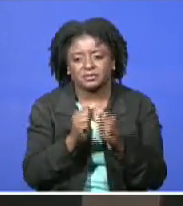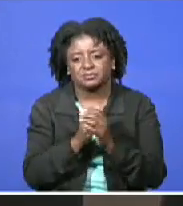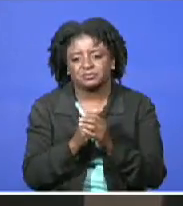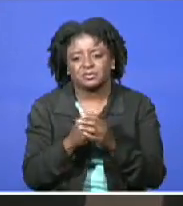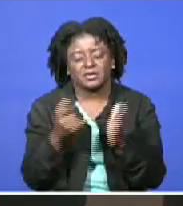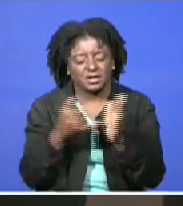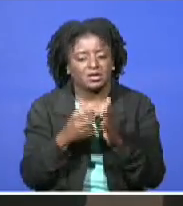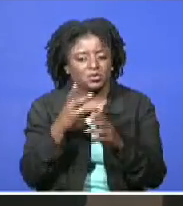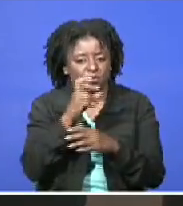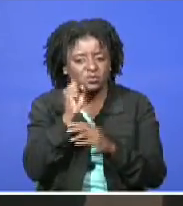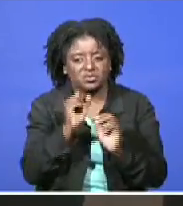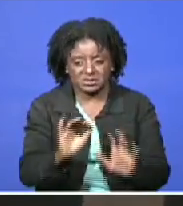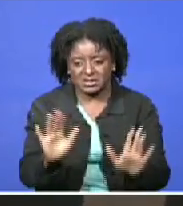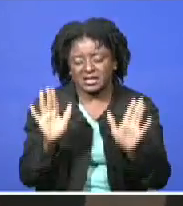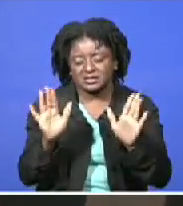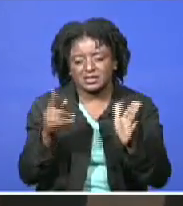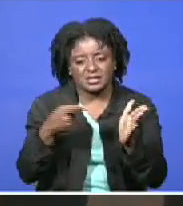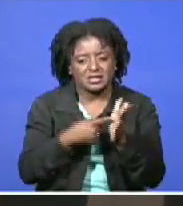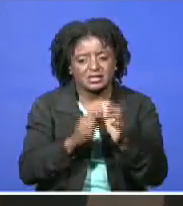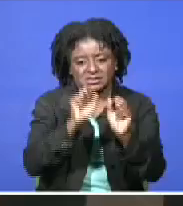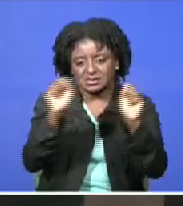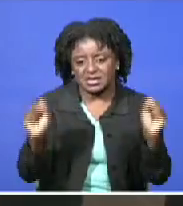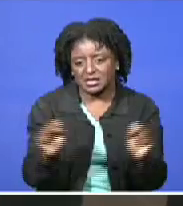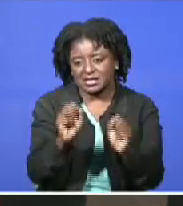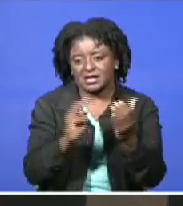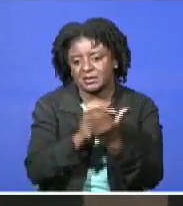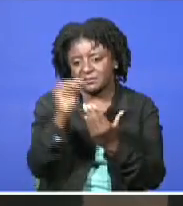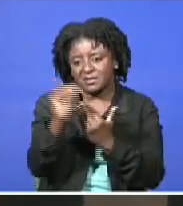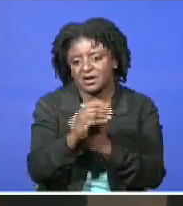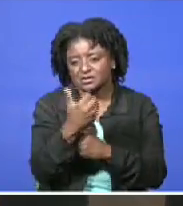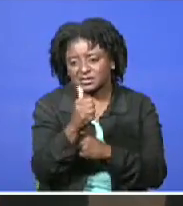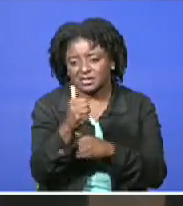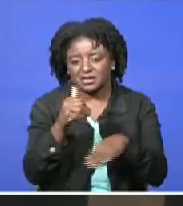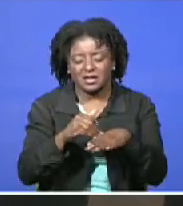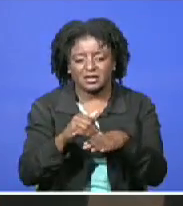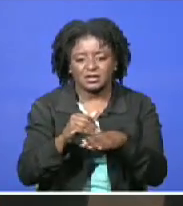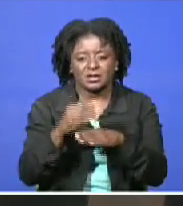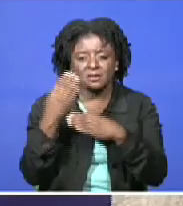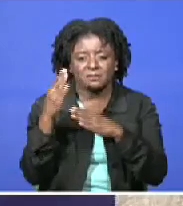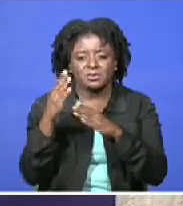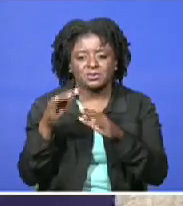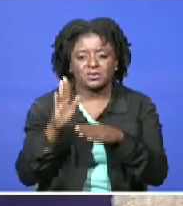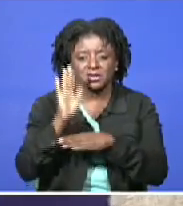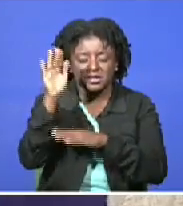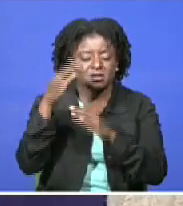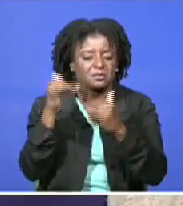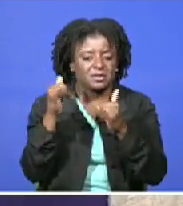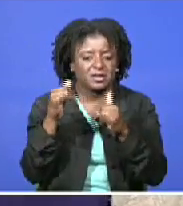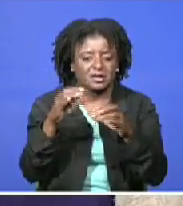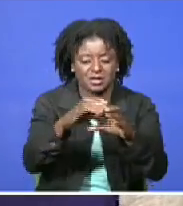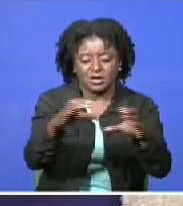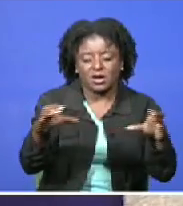Excellent. This Saturday, March 10 at the Blue Hill Playing Complex will be our